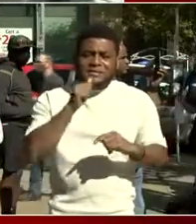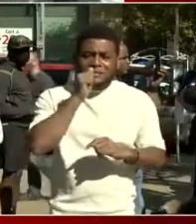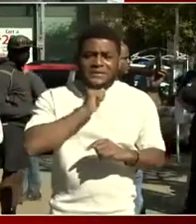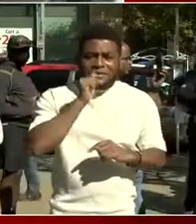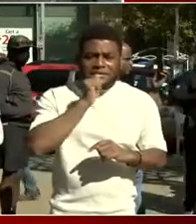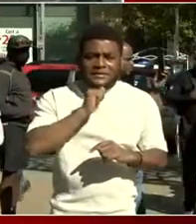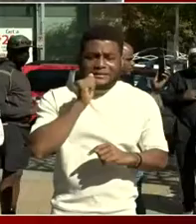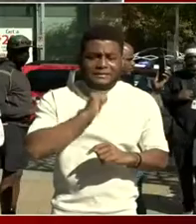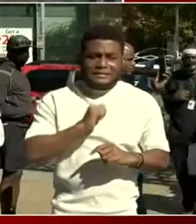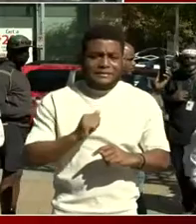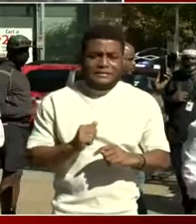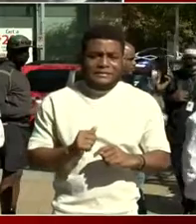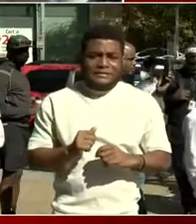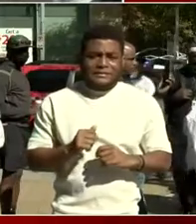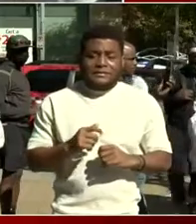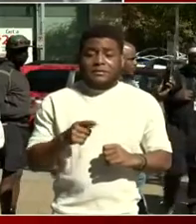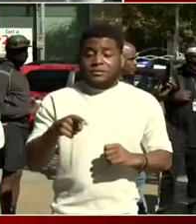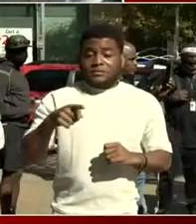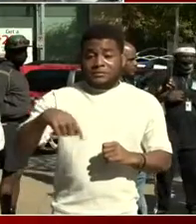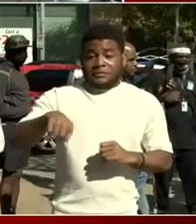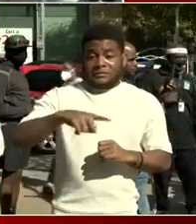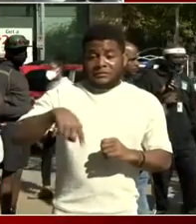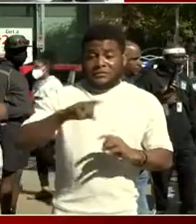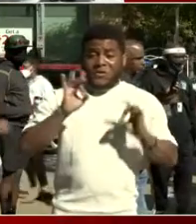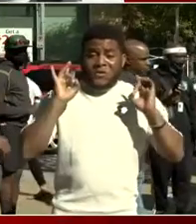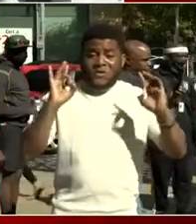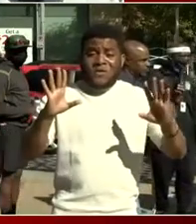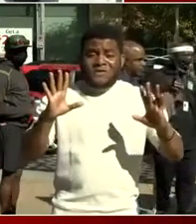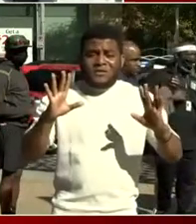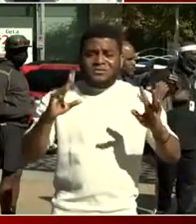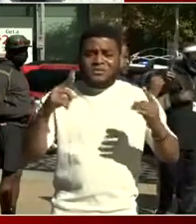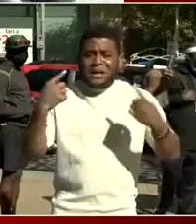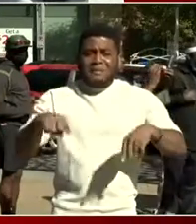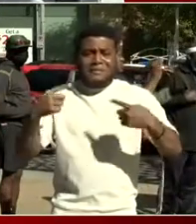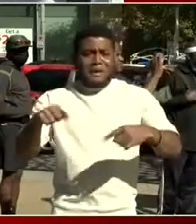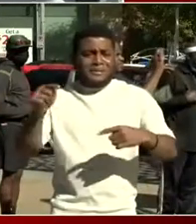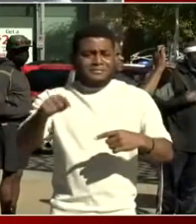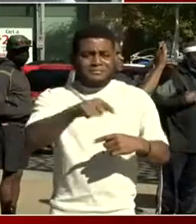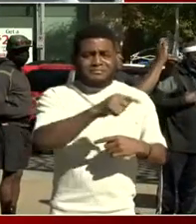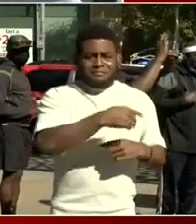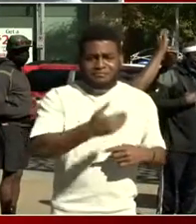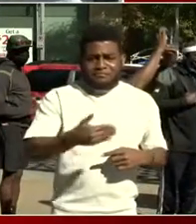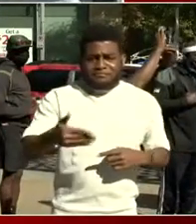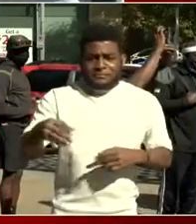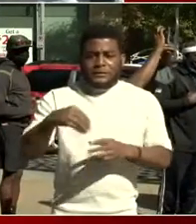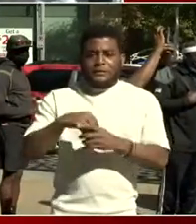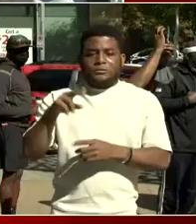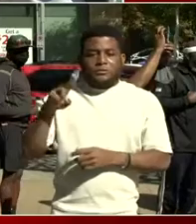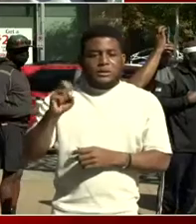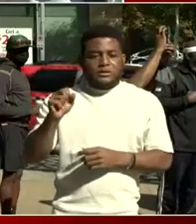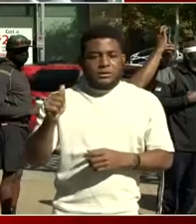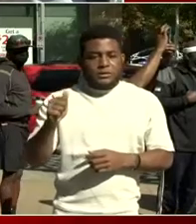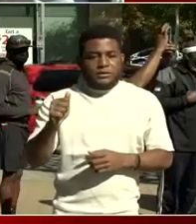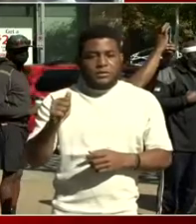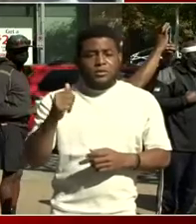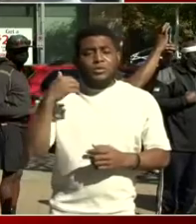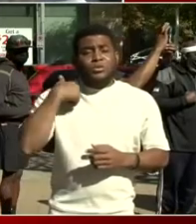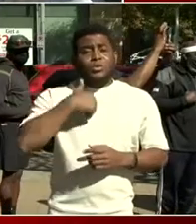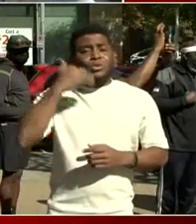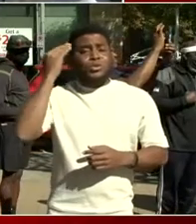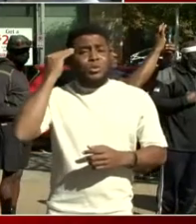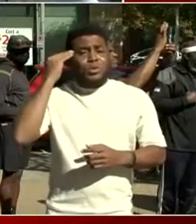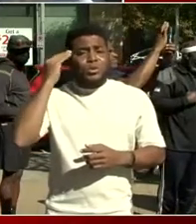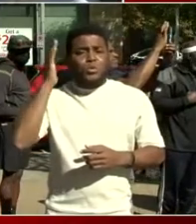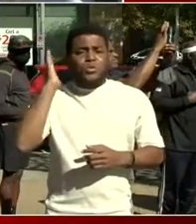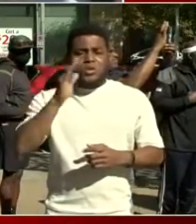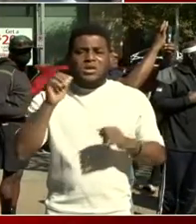a part of a disturbing trend nationwide, we know that we will and can do more at the